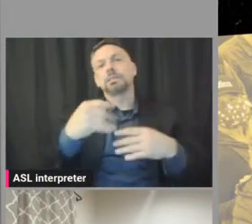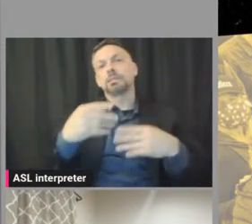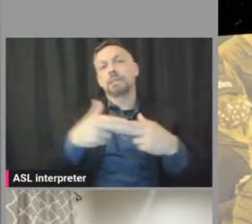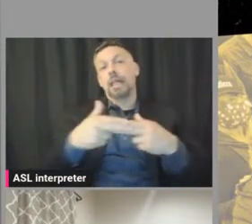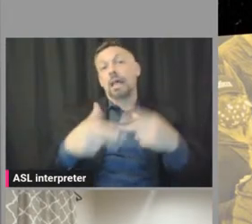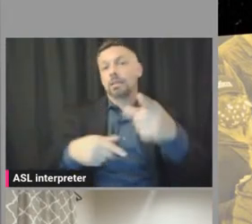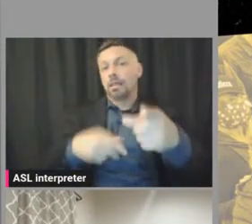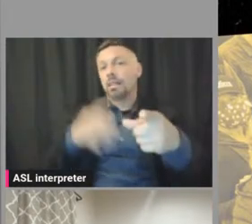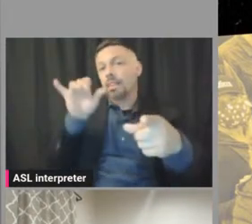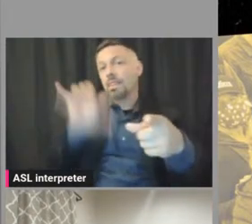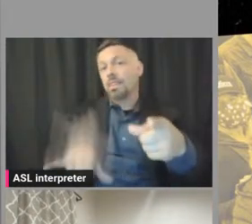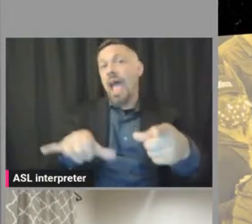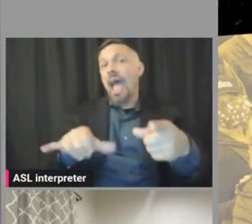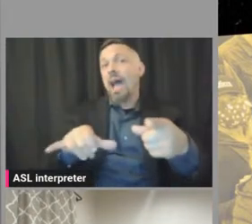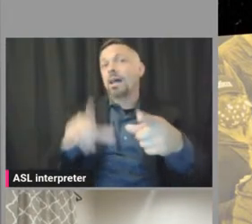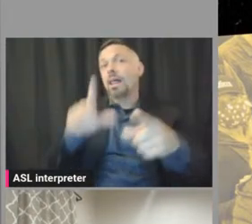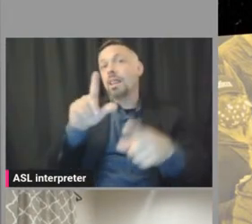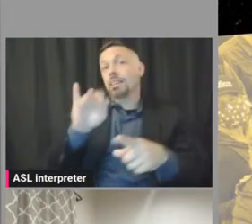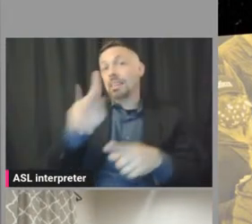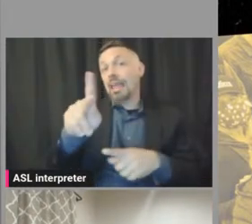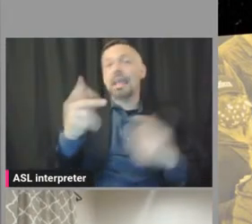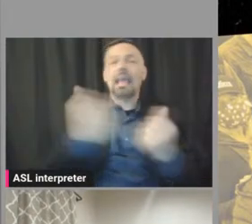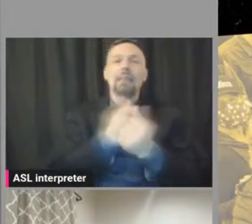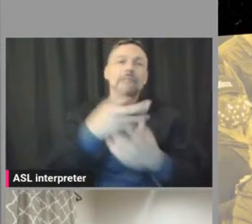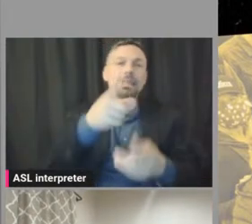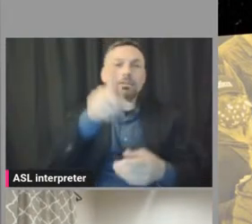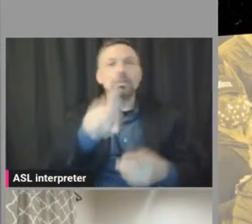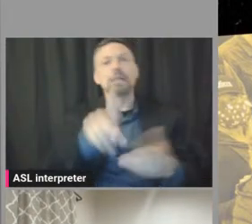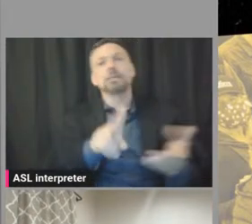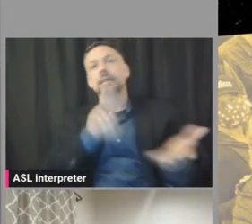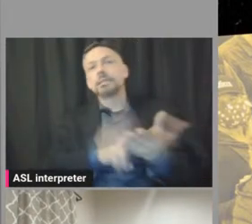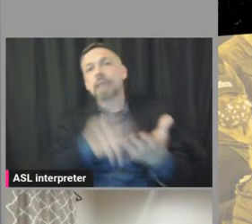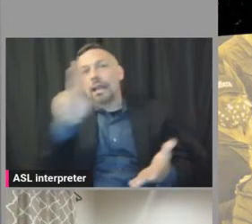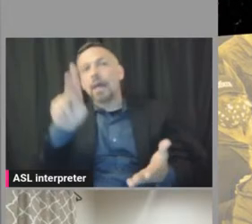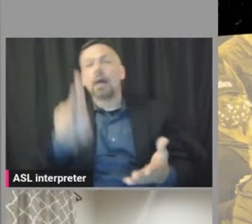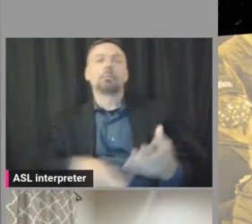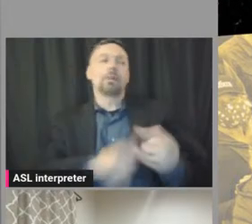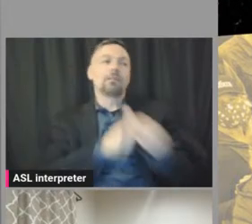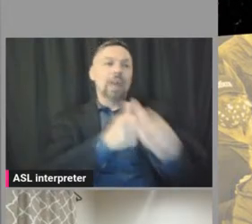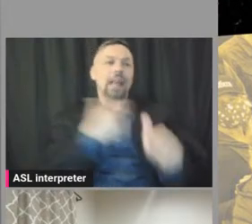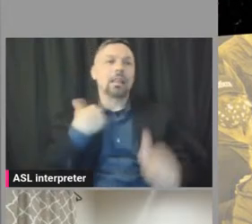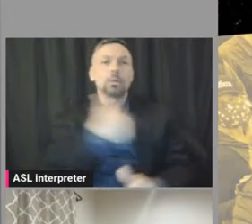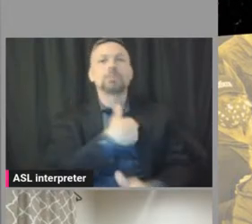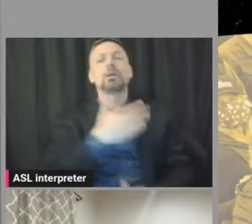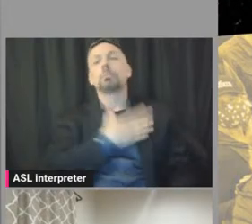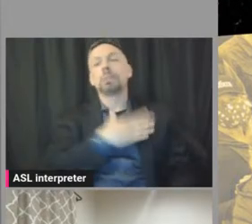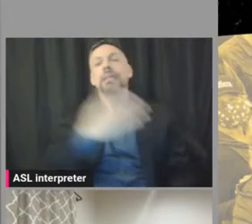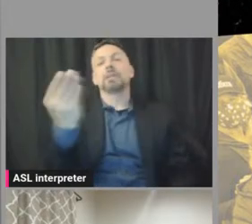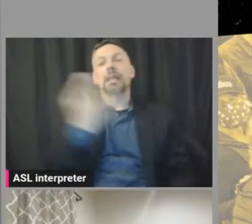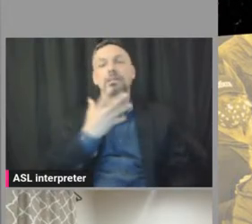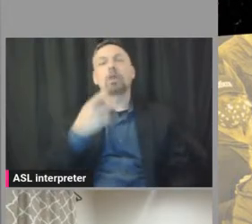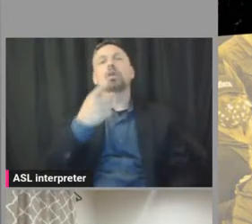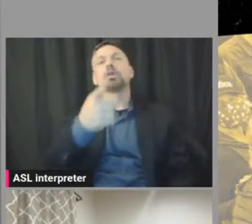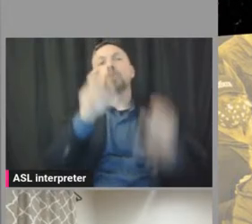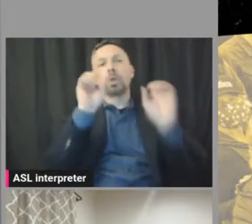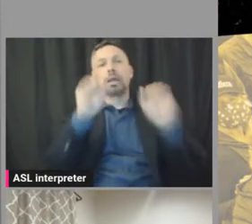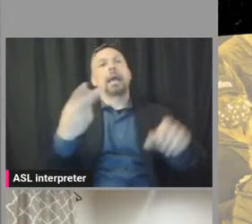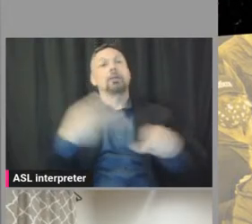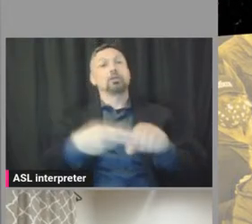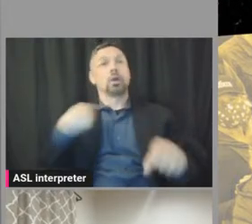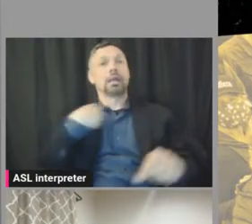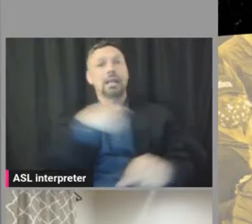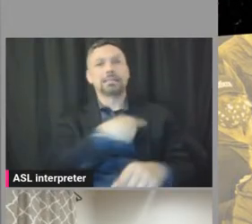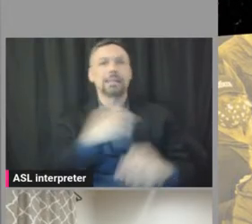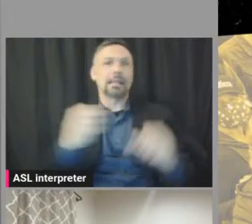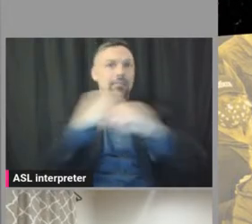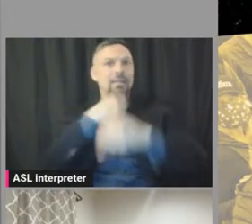which has all the links you need to sign up, to follow us. Please do let us know if you can join us in the fight.